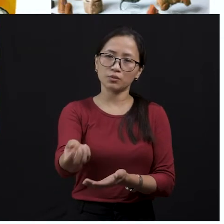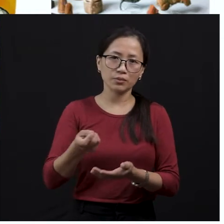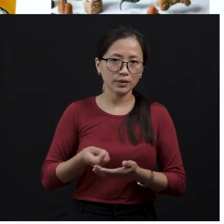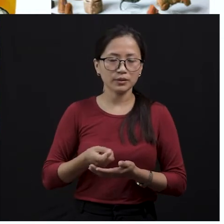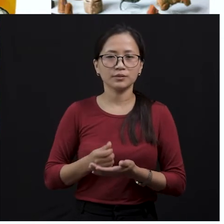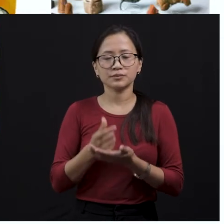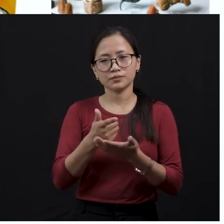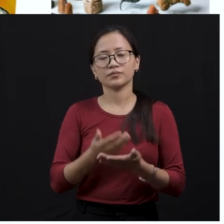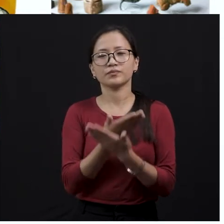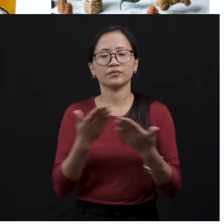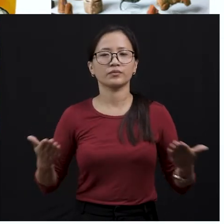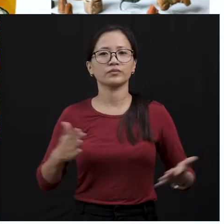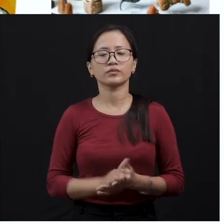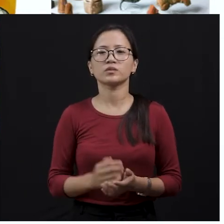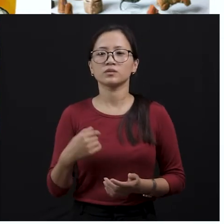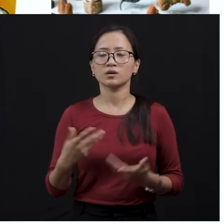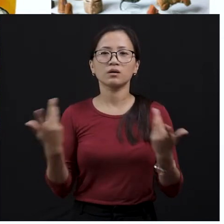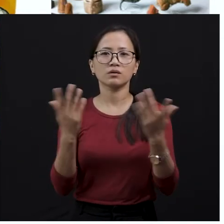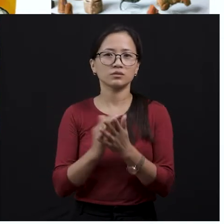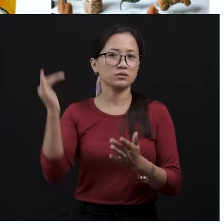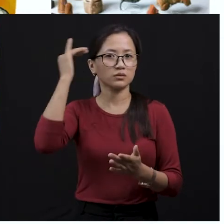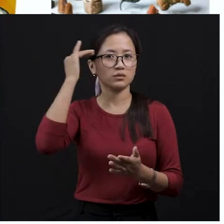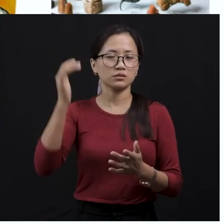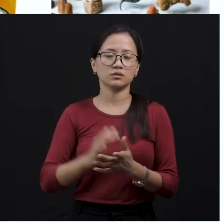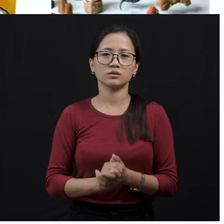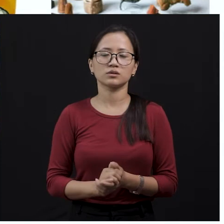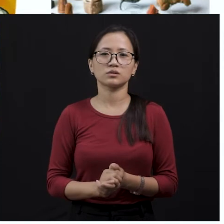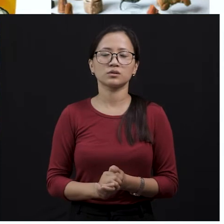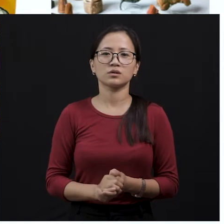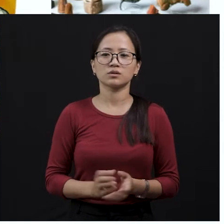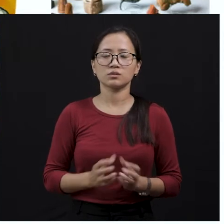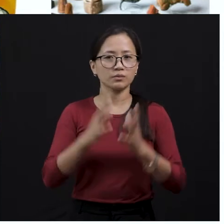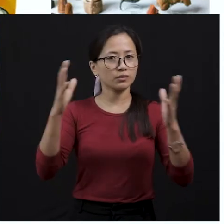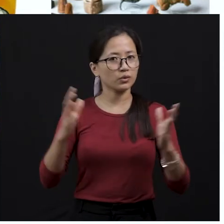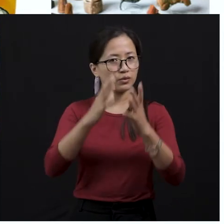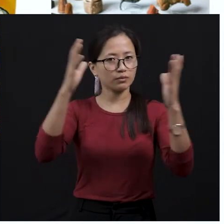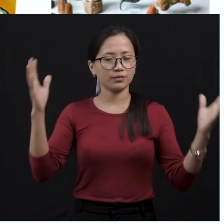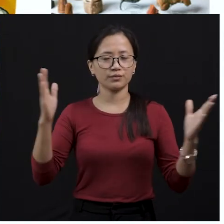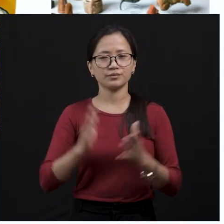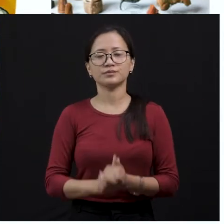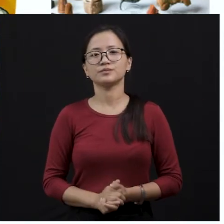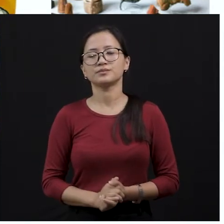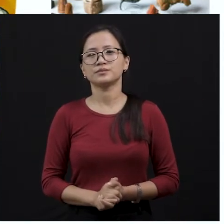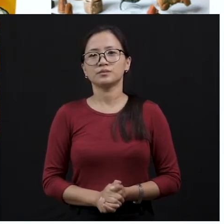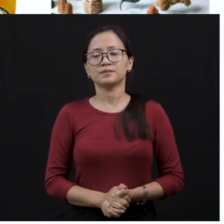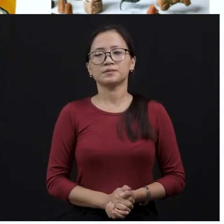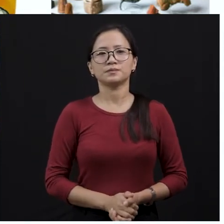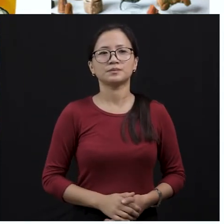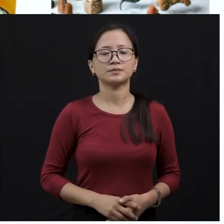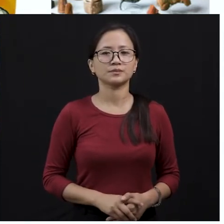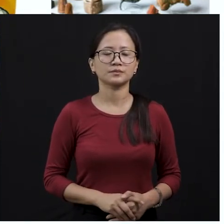to visit people, and this is how their knowledge also grew more and more, okay? So